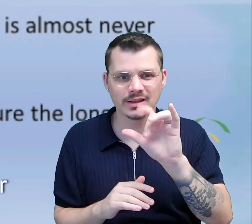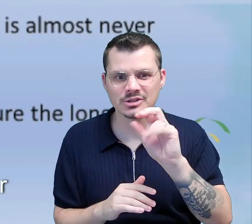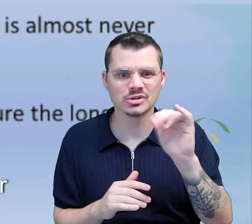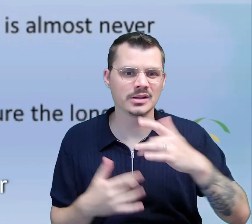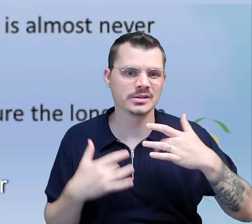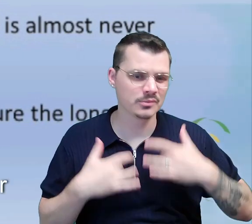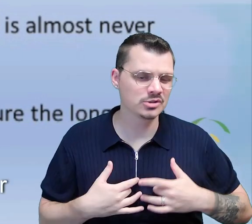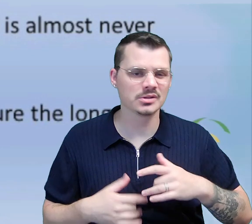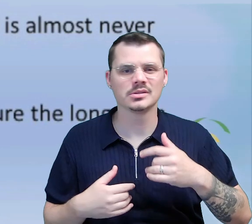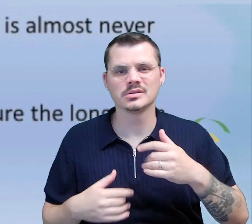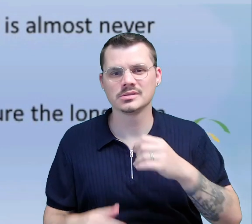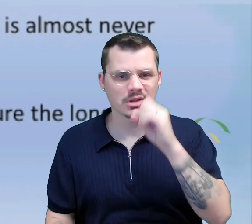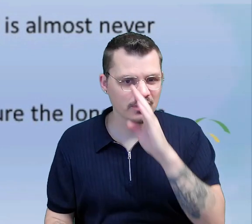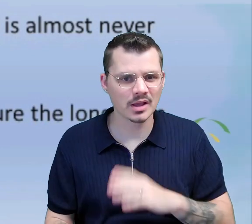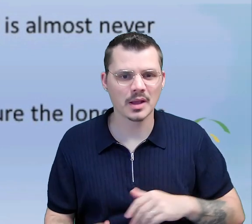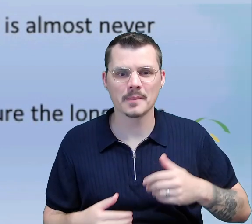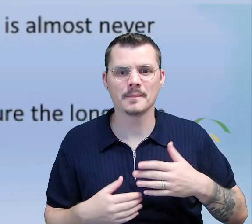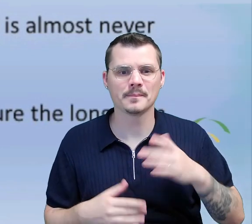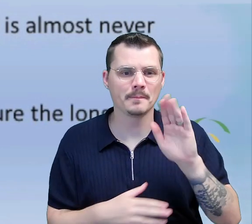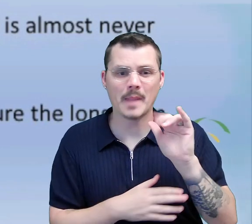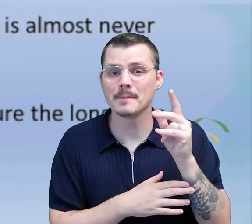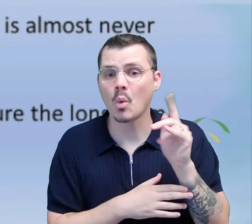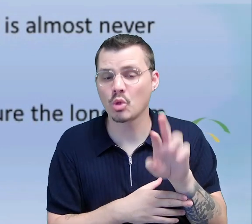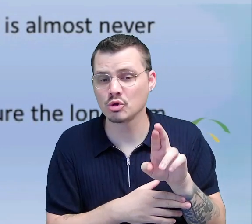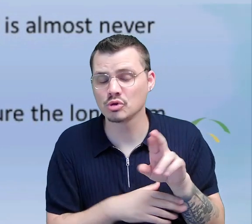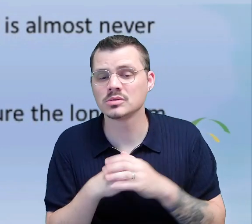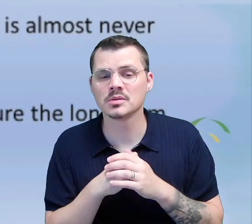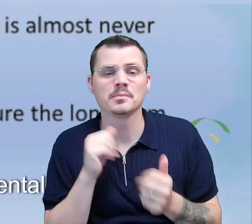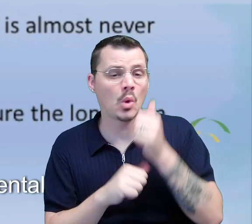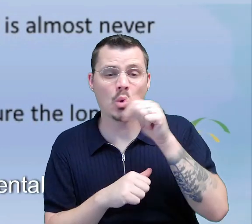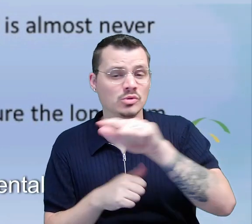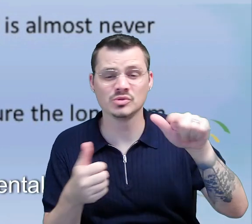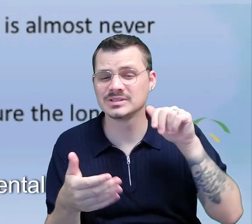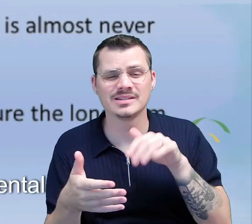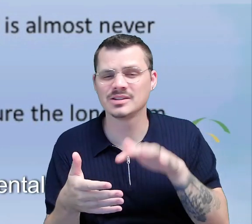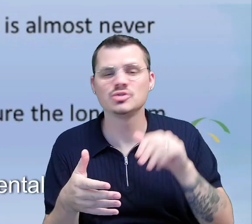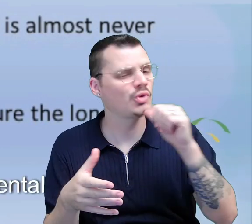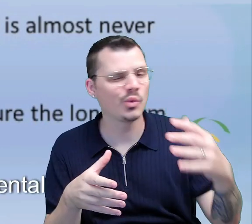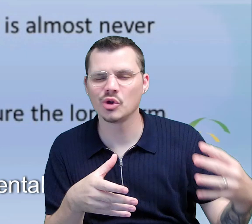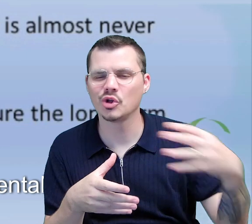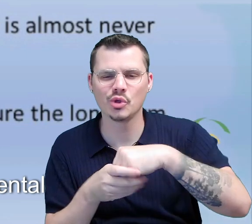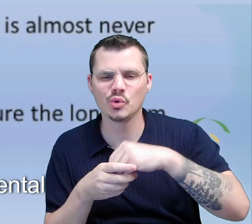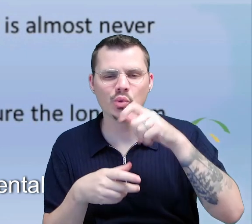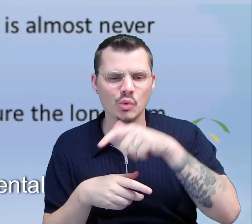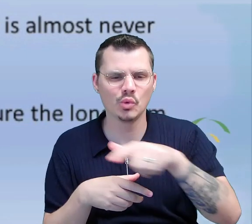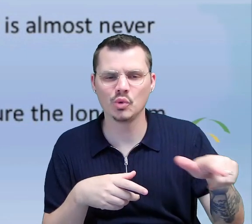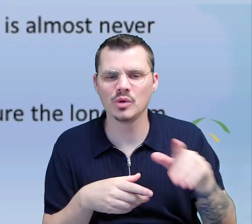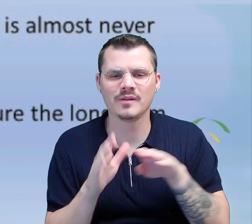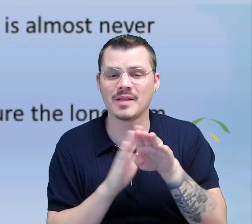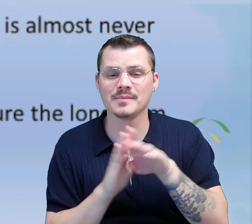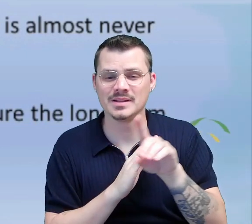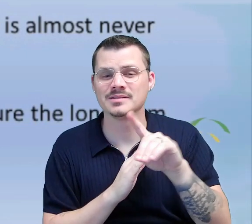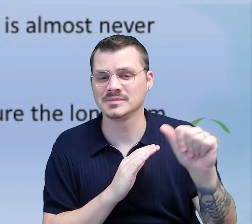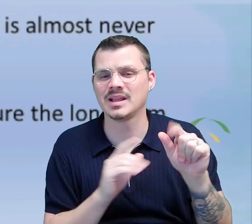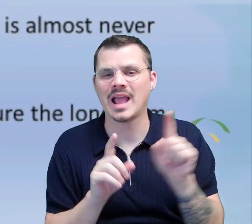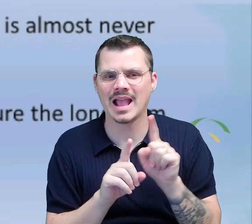depression, schizophrenia, bipolar disorder, most of those studies do not include people with developmental disabilities